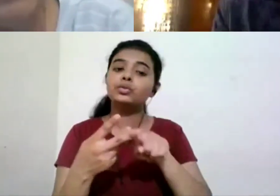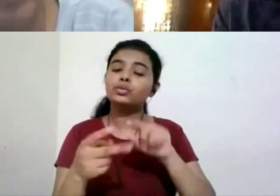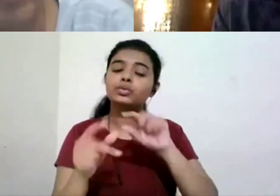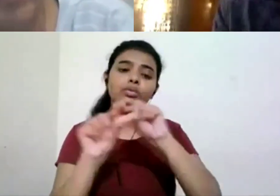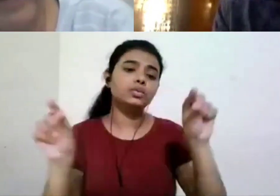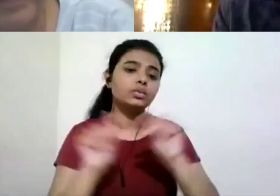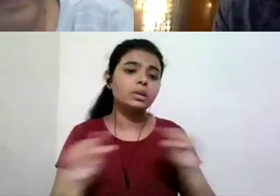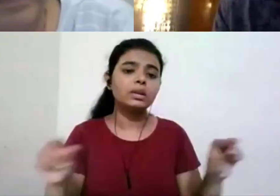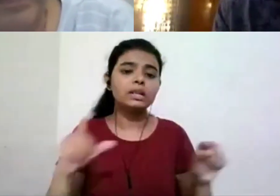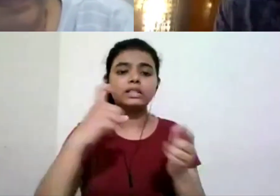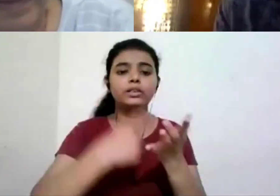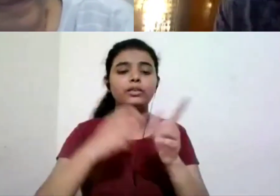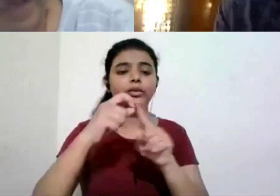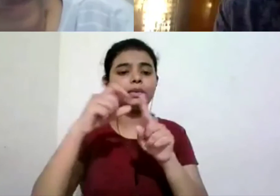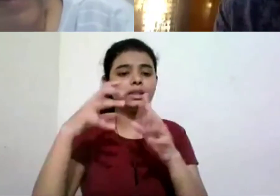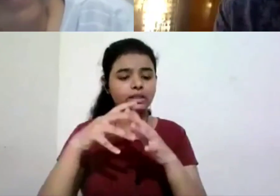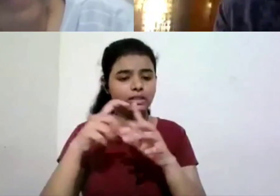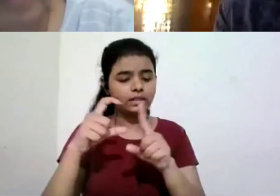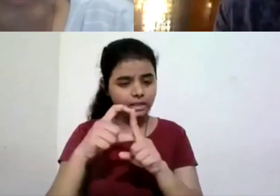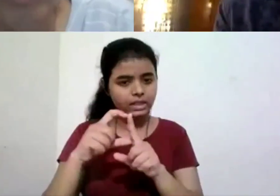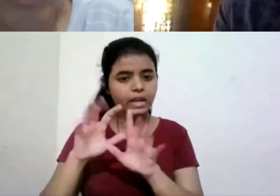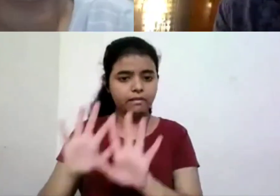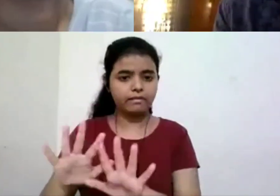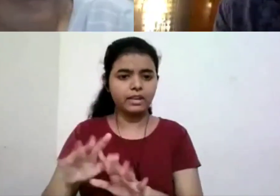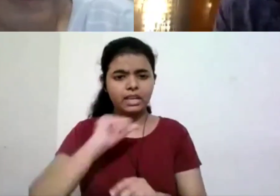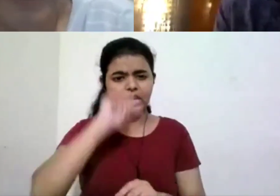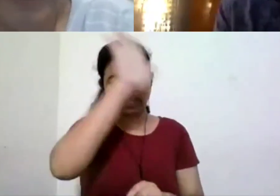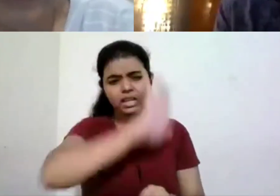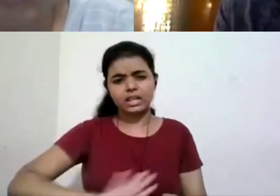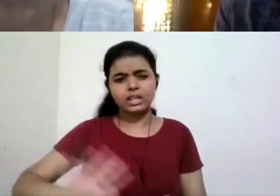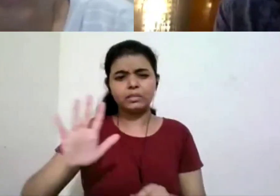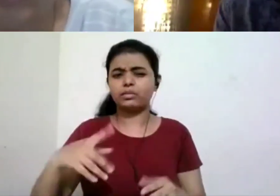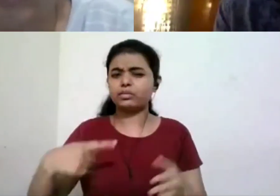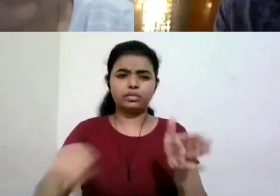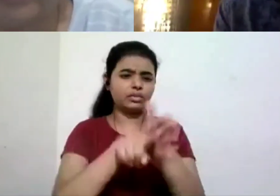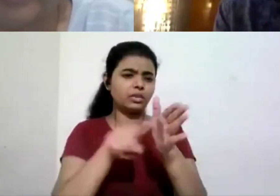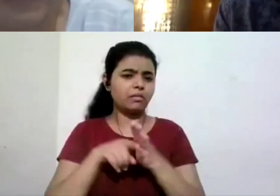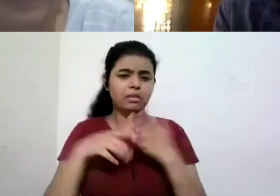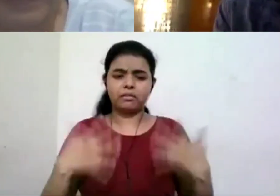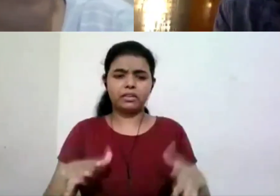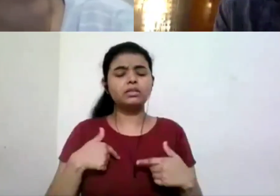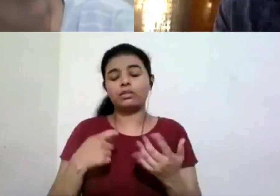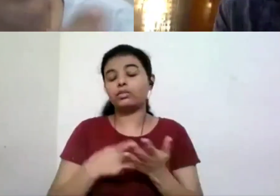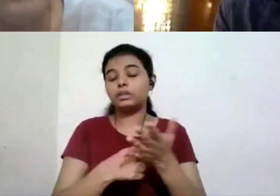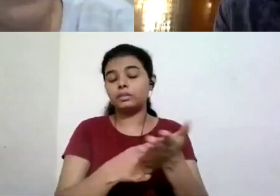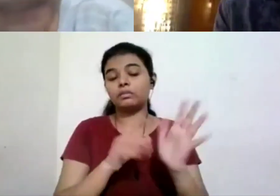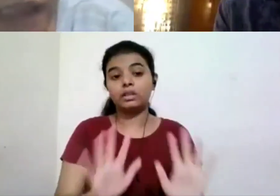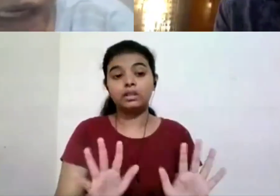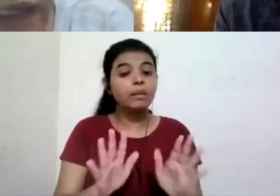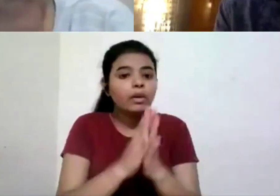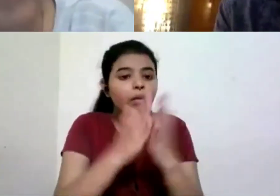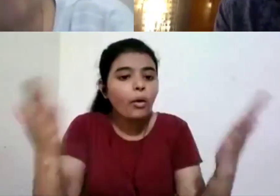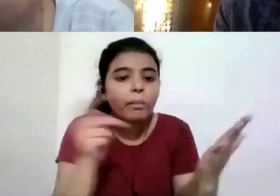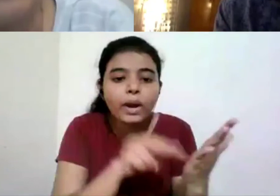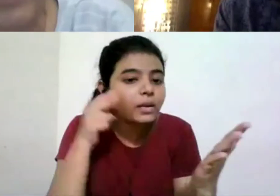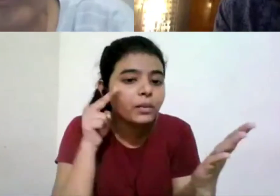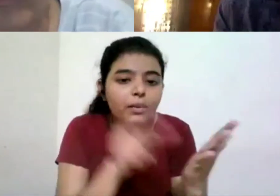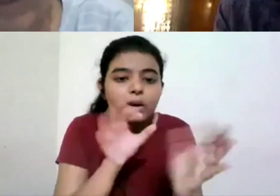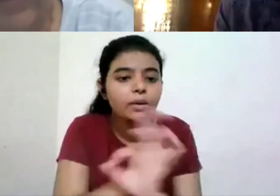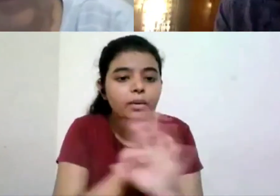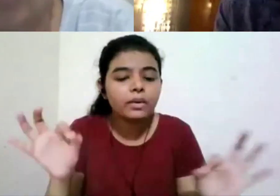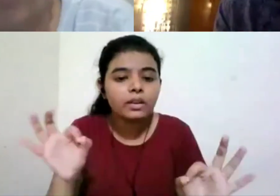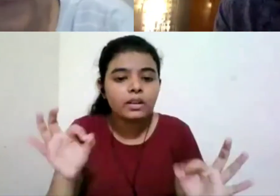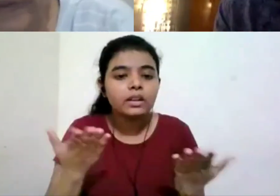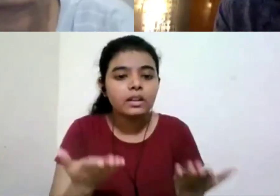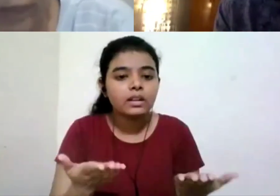on the CRPD. And India has also signed the CRPD, so we should also be respecting it. It is obvious that you've